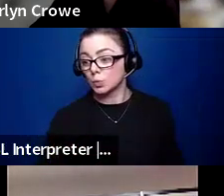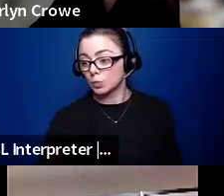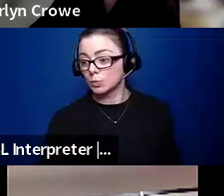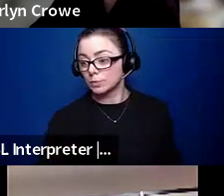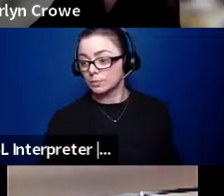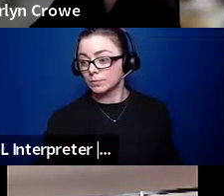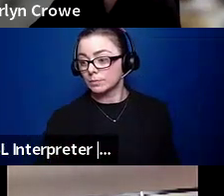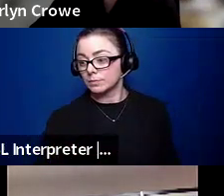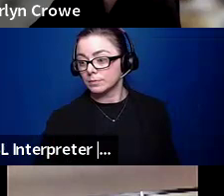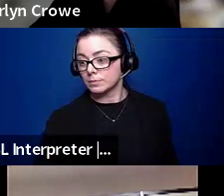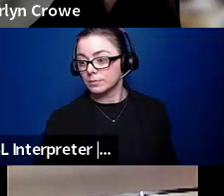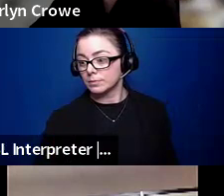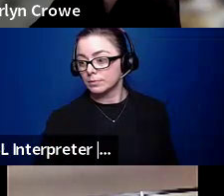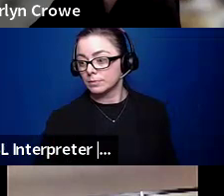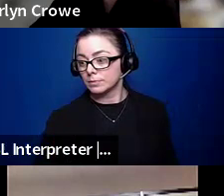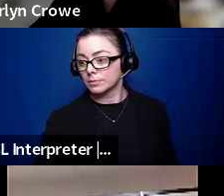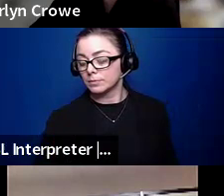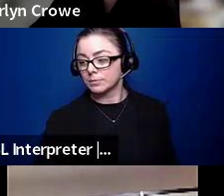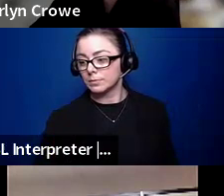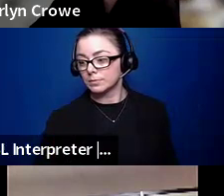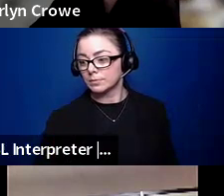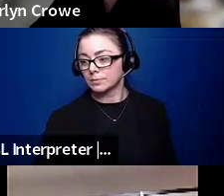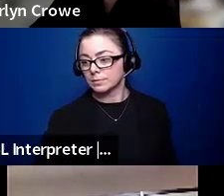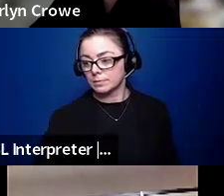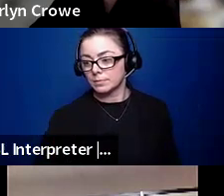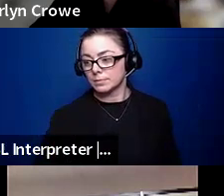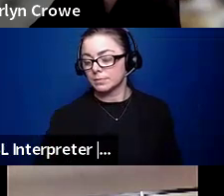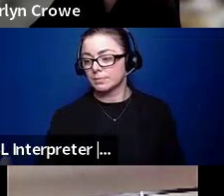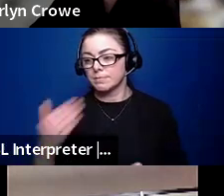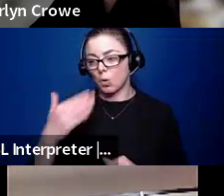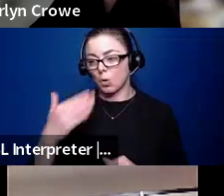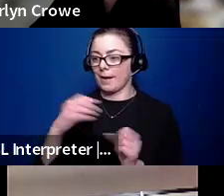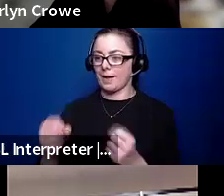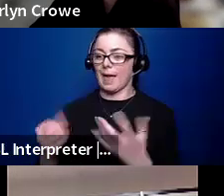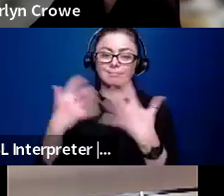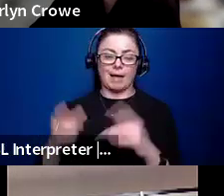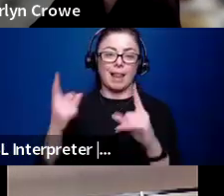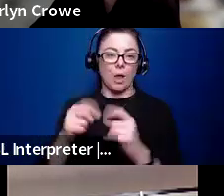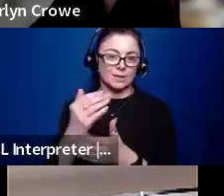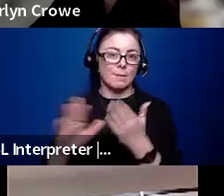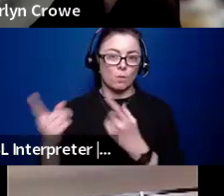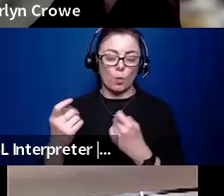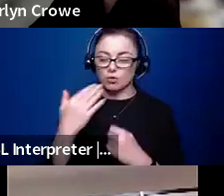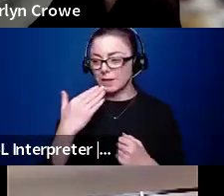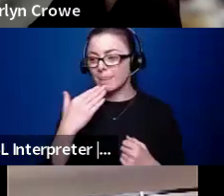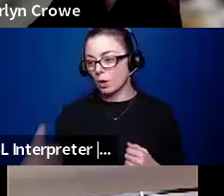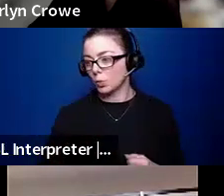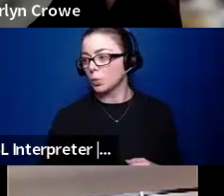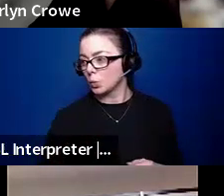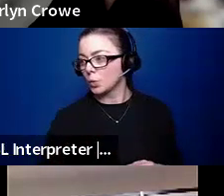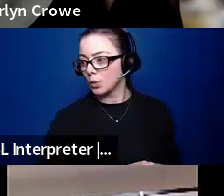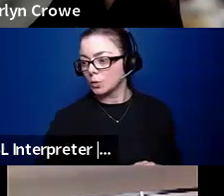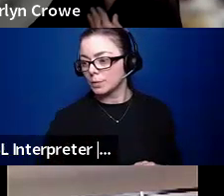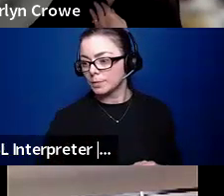that, Savannah. And I can align with some of your questions as well too. So thank you, and we'll bring those forward. Thank you, Savannah. It